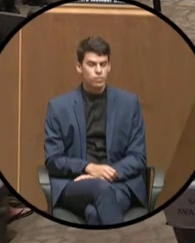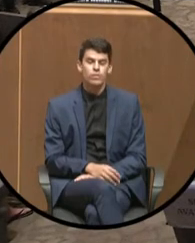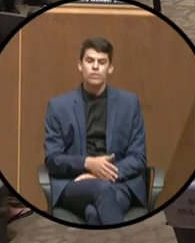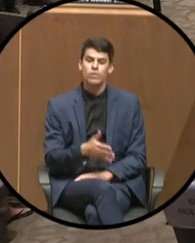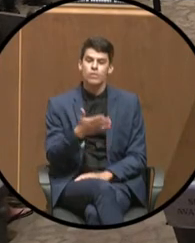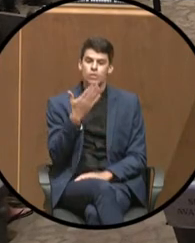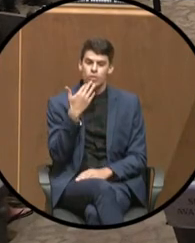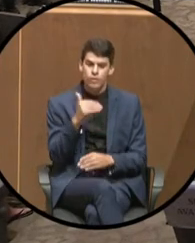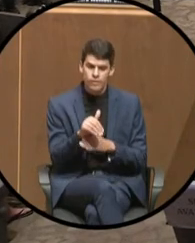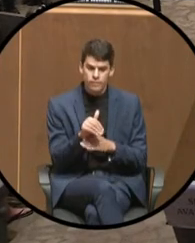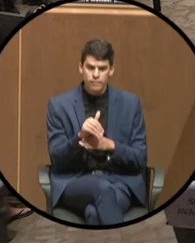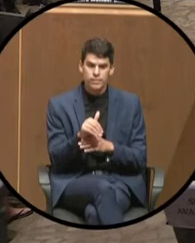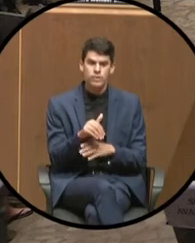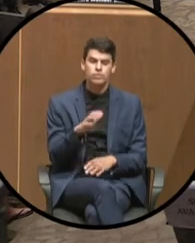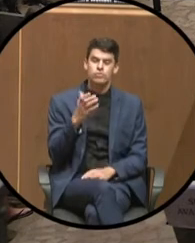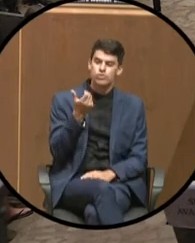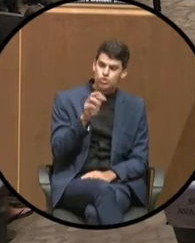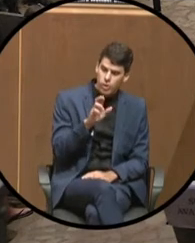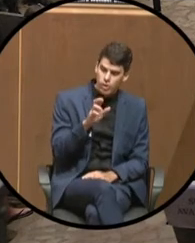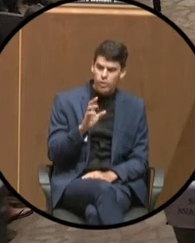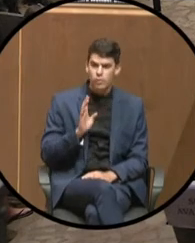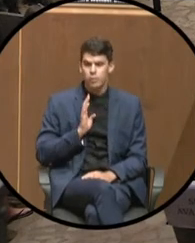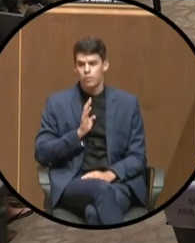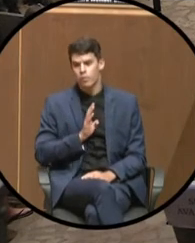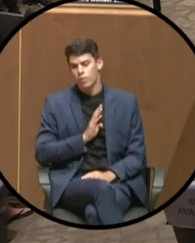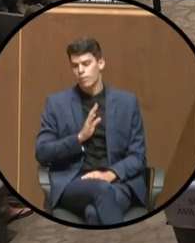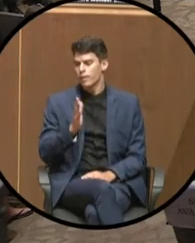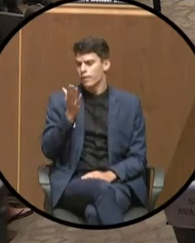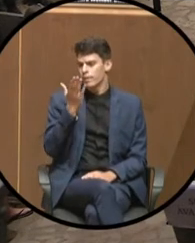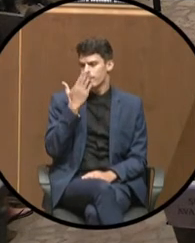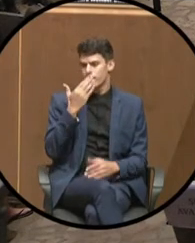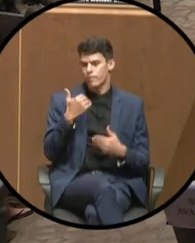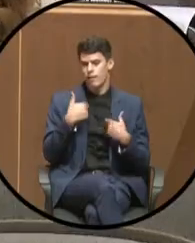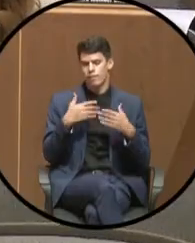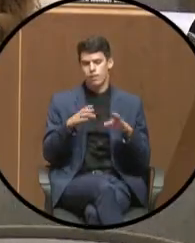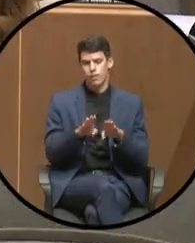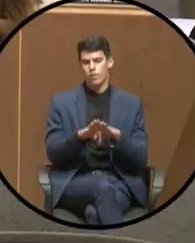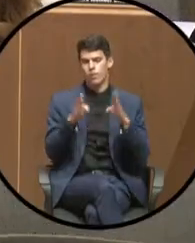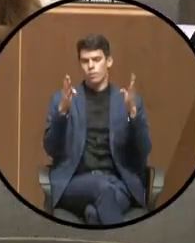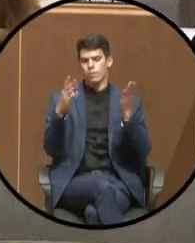Good evening, Chair and Board. Thank you for having this open forum for us.